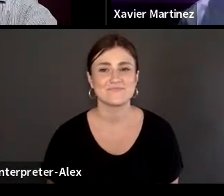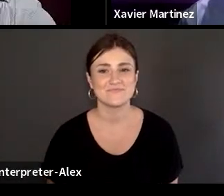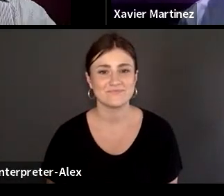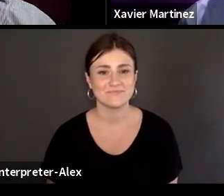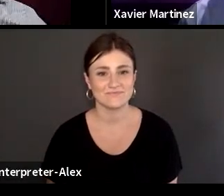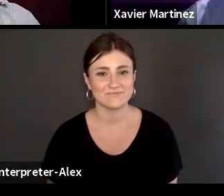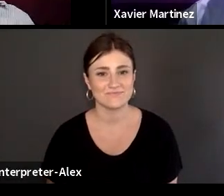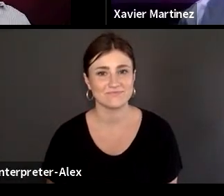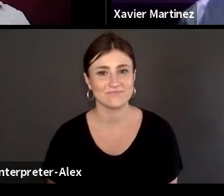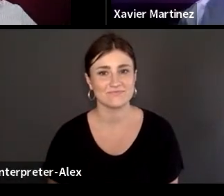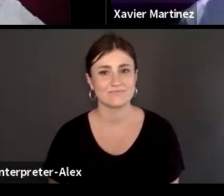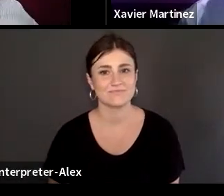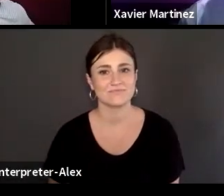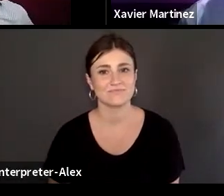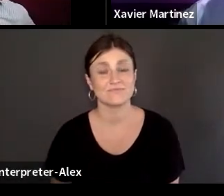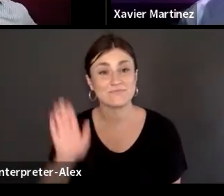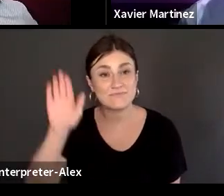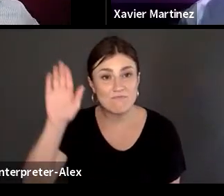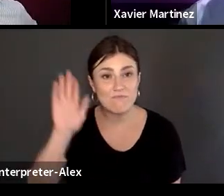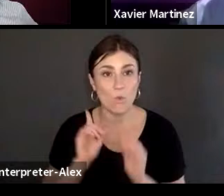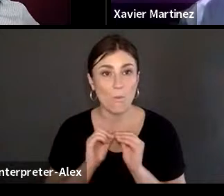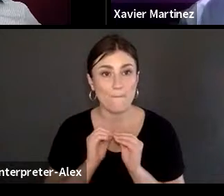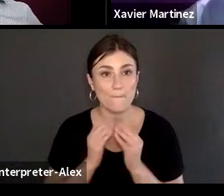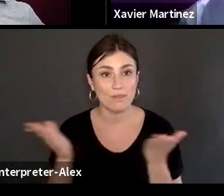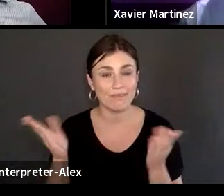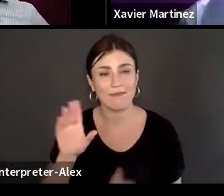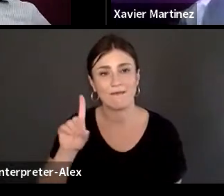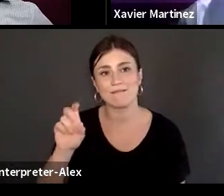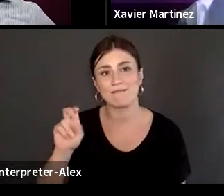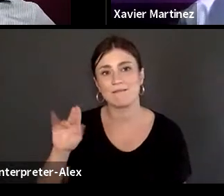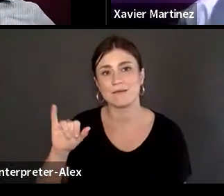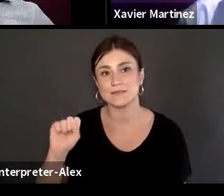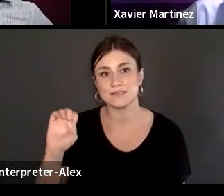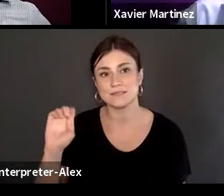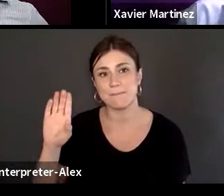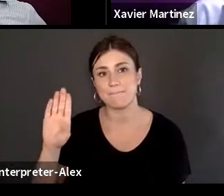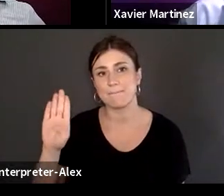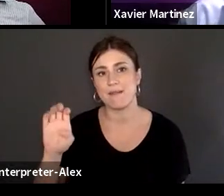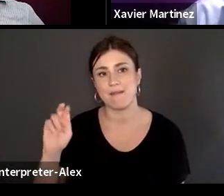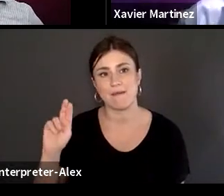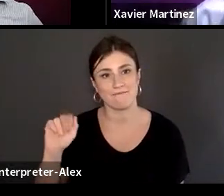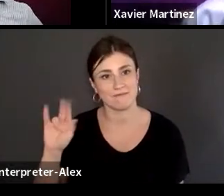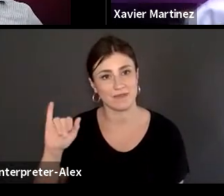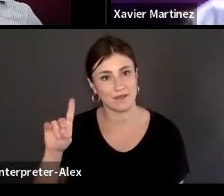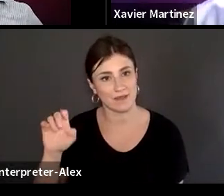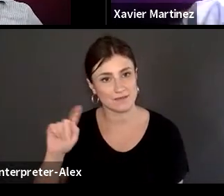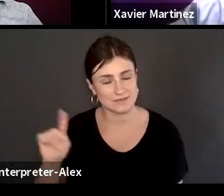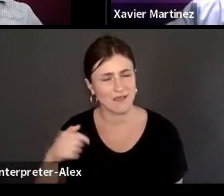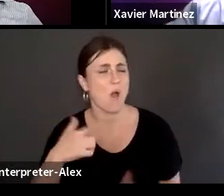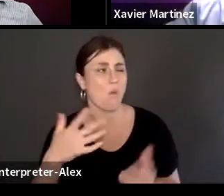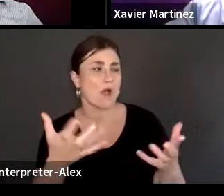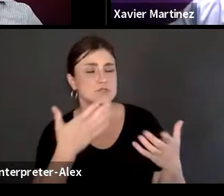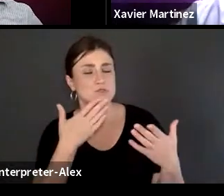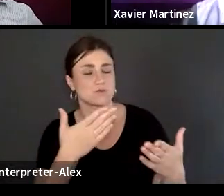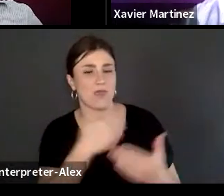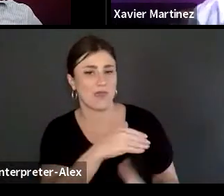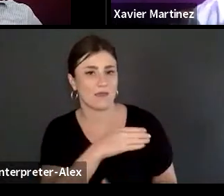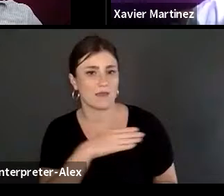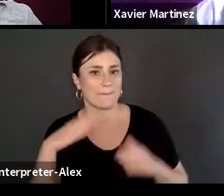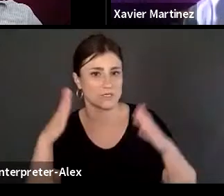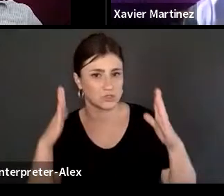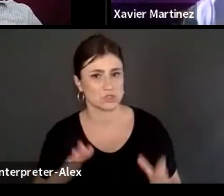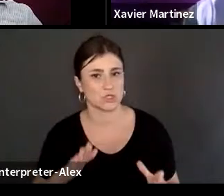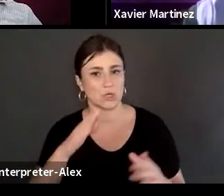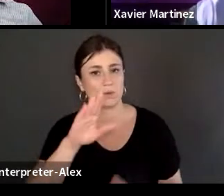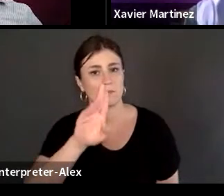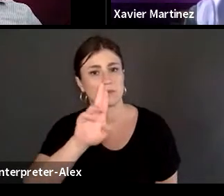Just one more thing I wanted to mention. I want to thank Commissioner Bustos for mentioning our surrounding Pueblos. I certainly didn't mean to leave them